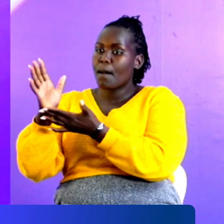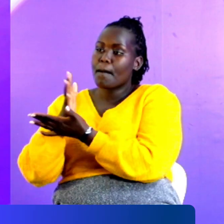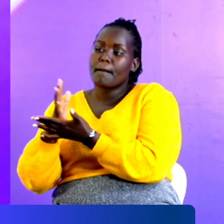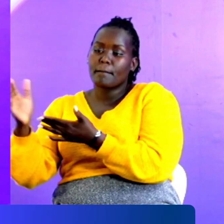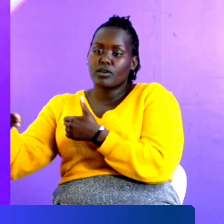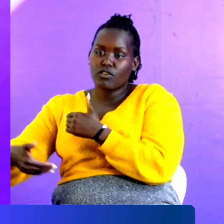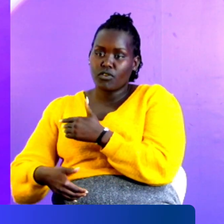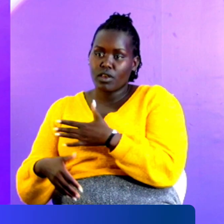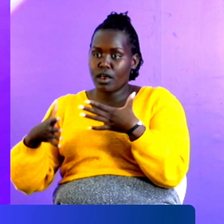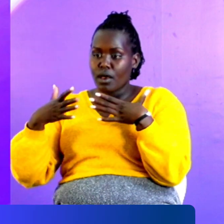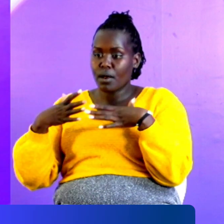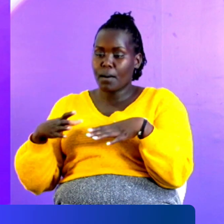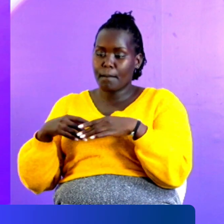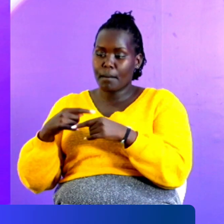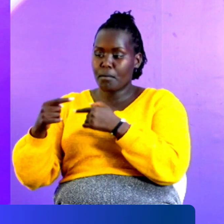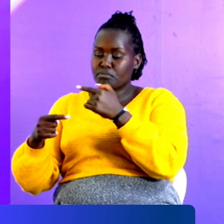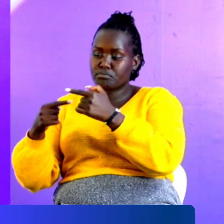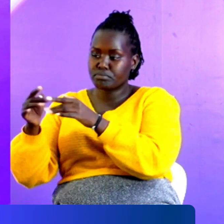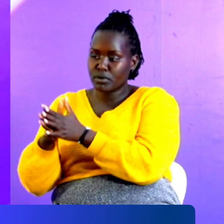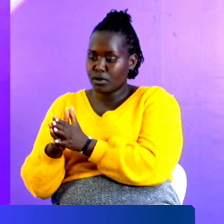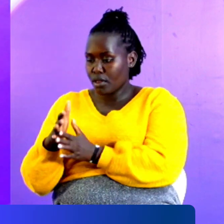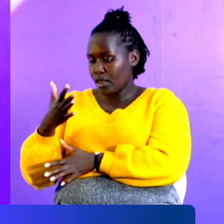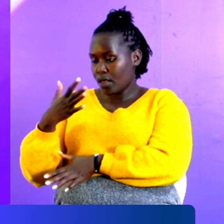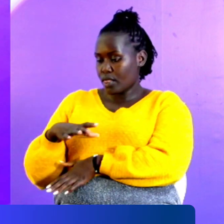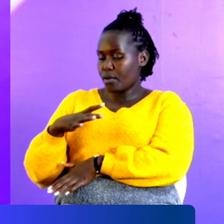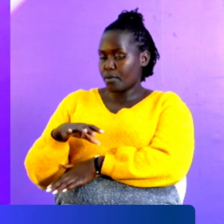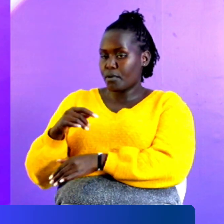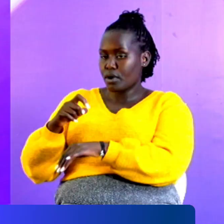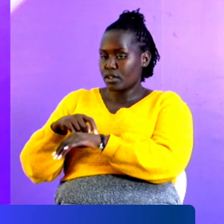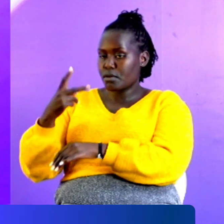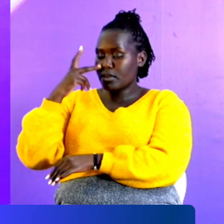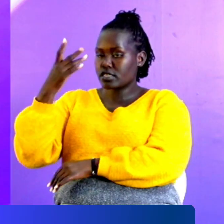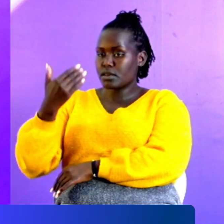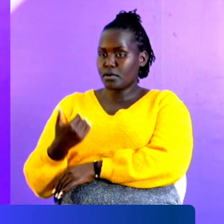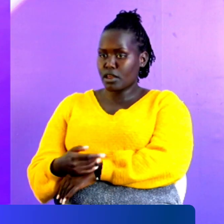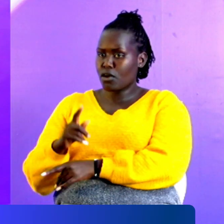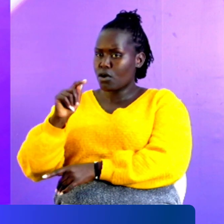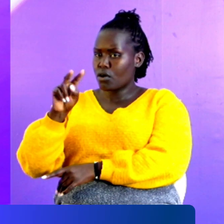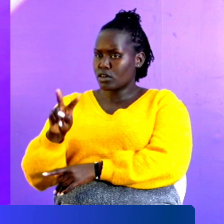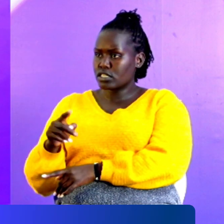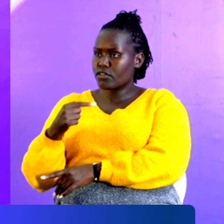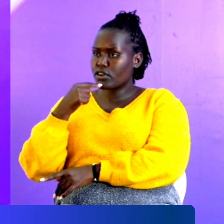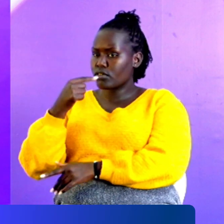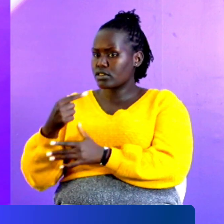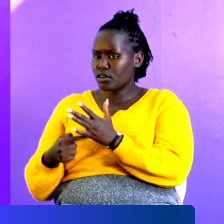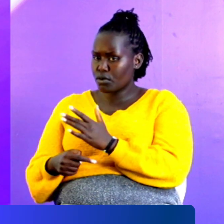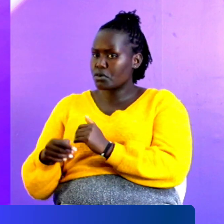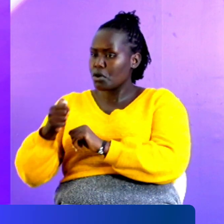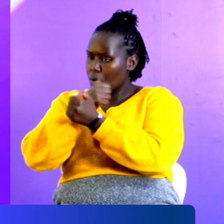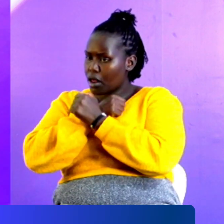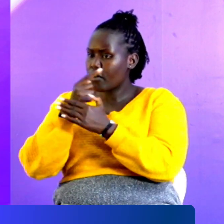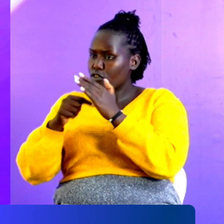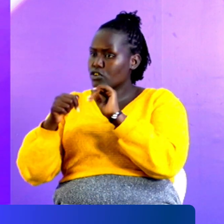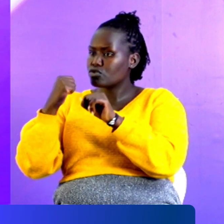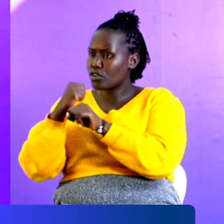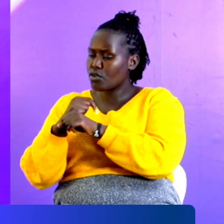young people continuing the conversation. Yes. Because there are people who, when they are seeing me now on TV, they're like, yes, we love what you're doing. I can continue doing it